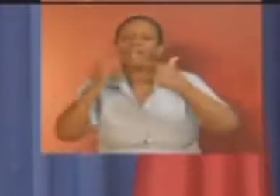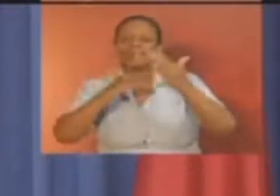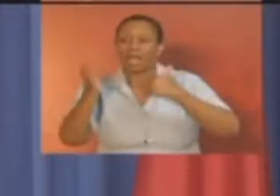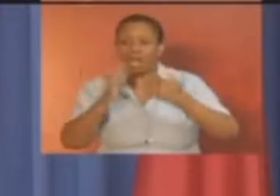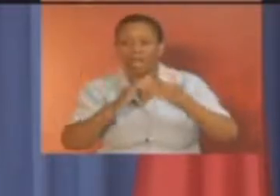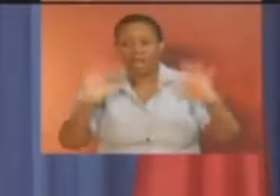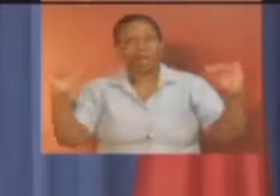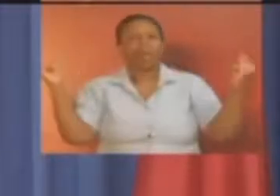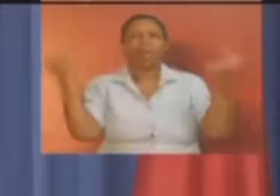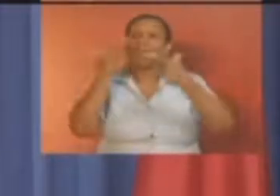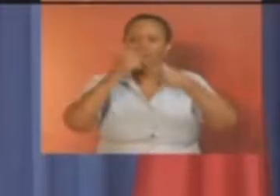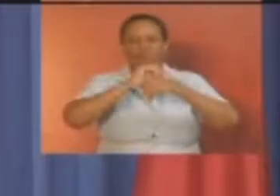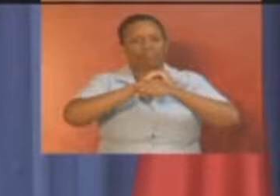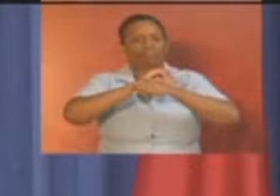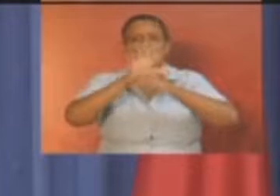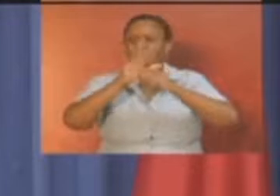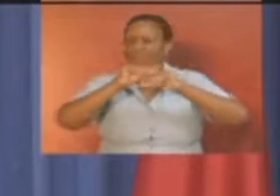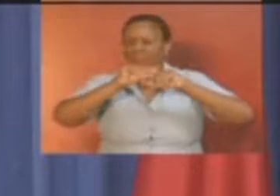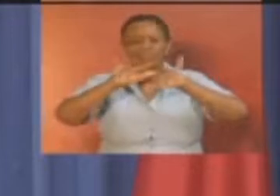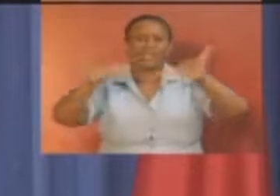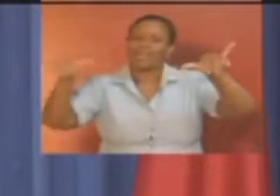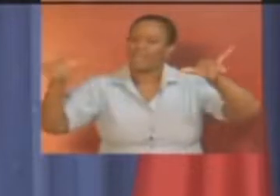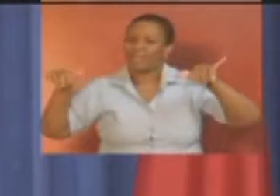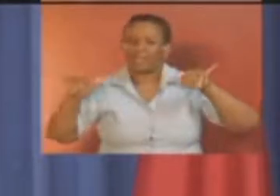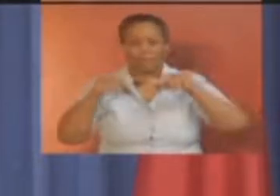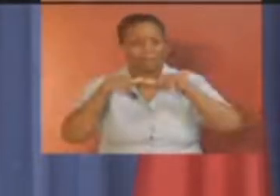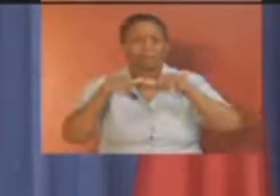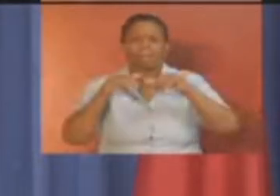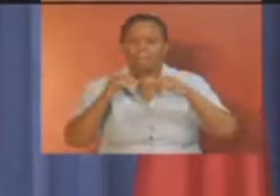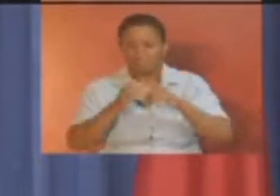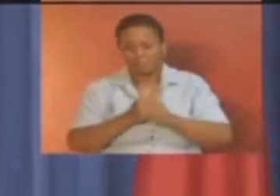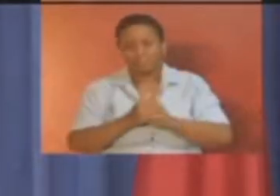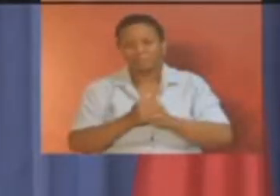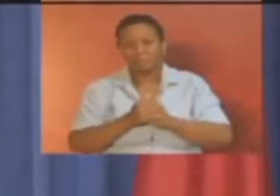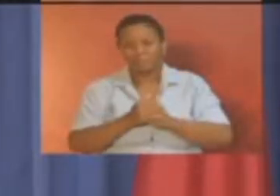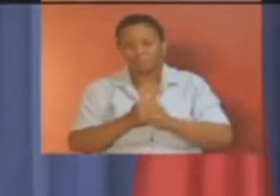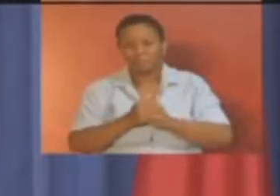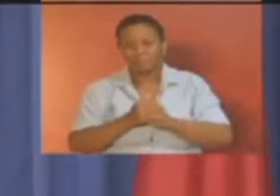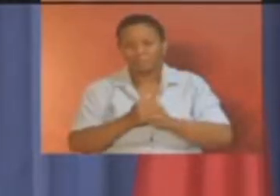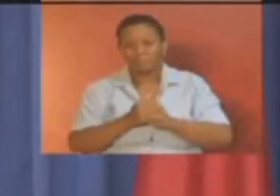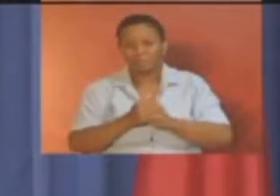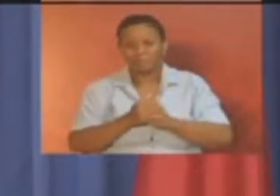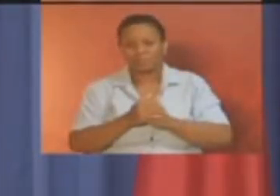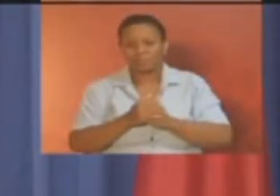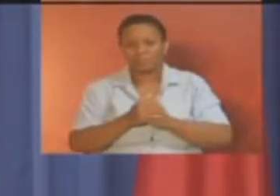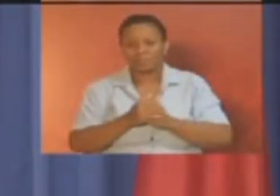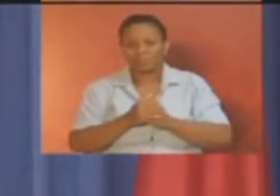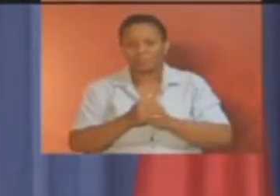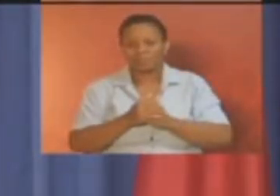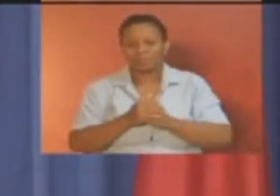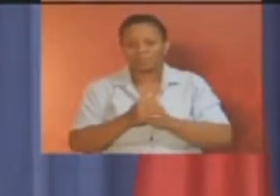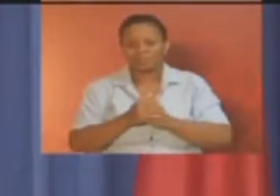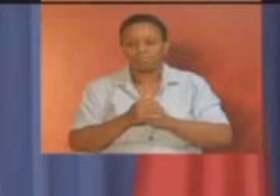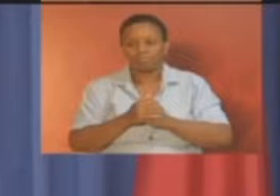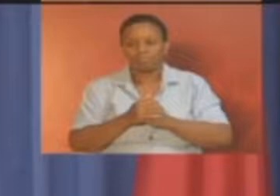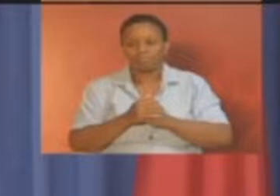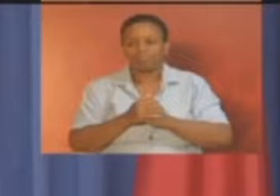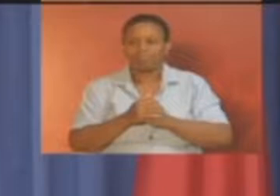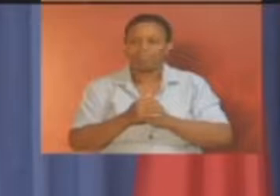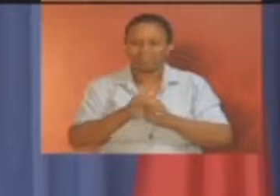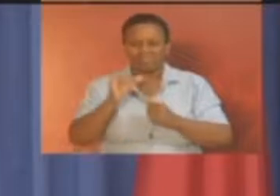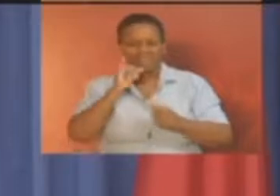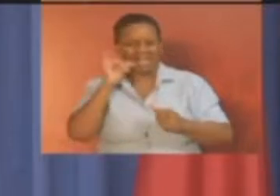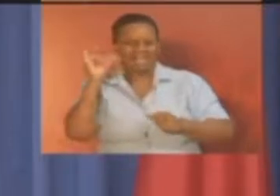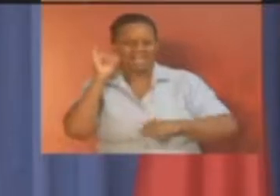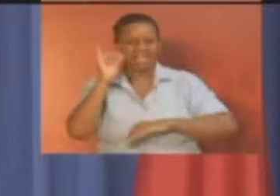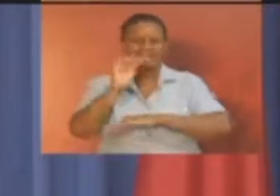I'd like to start by sharing information and statistics that are accurate as of until yesterday afternoon,